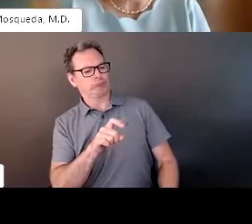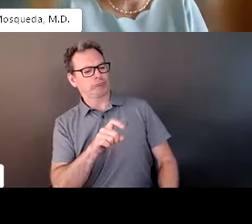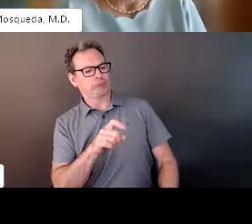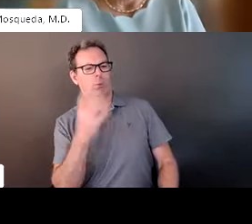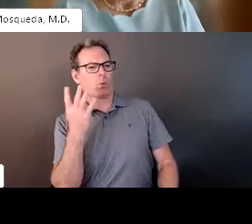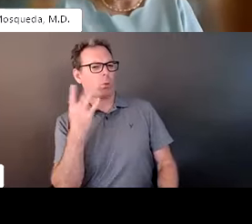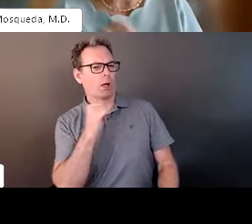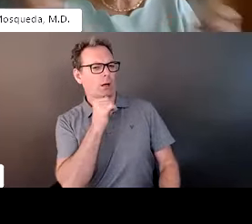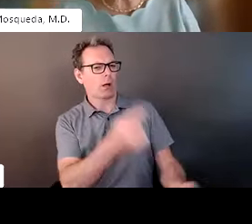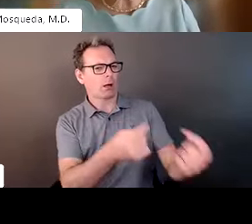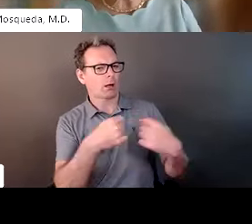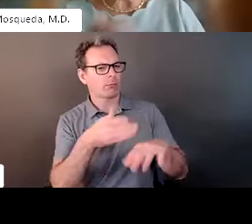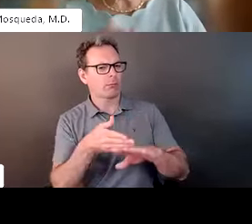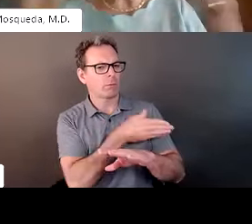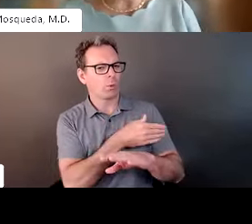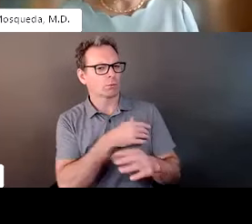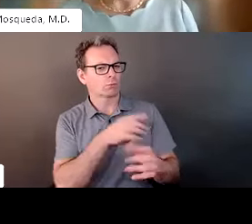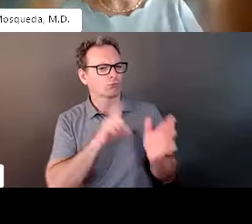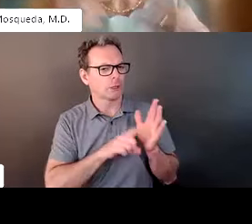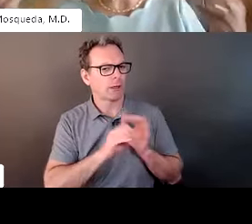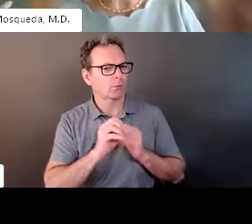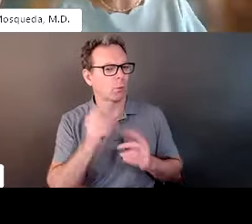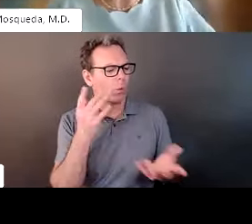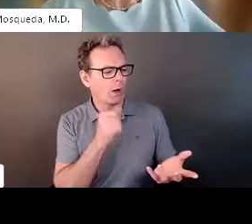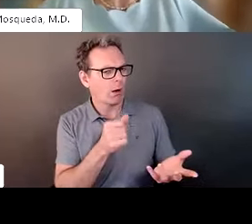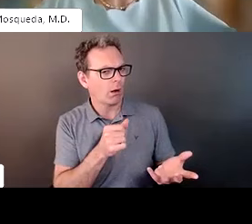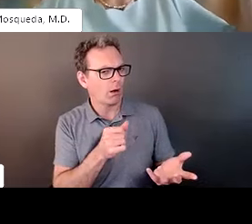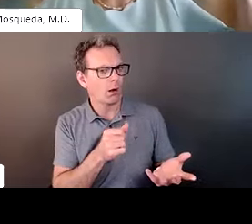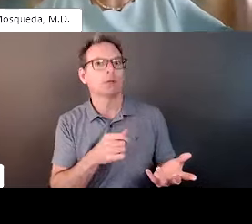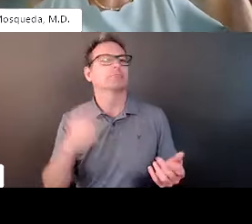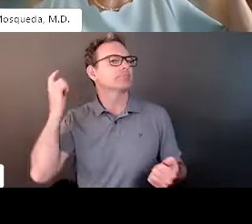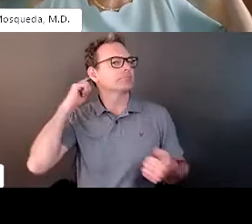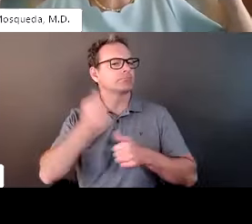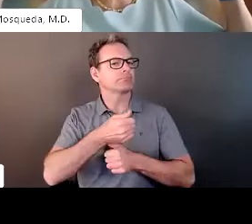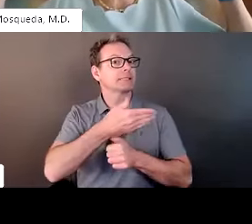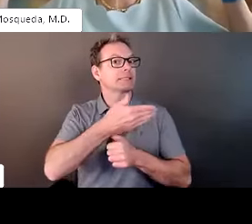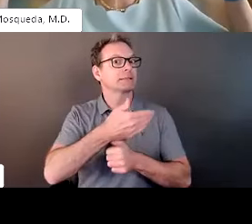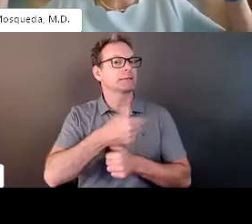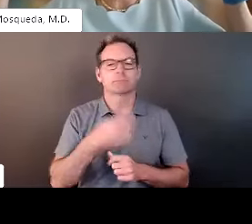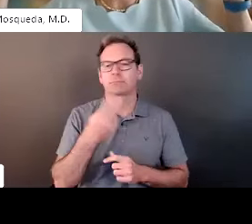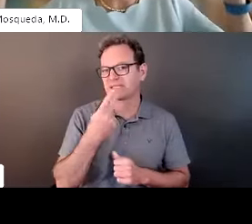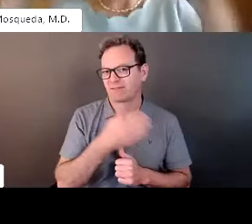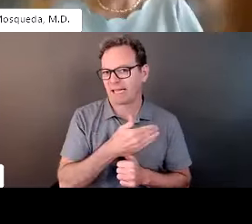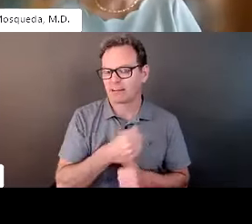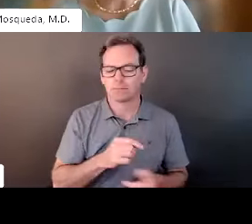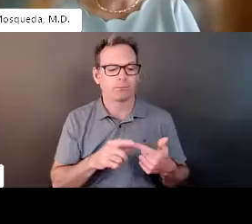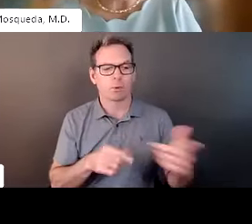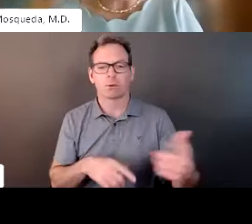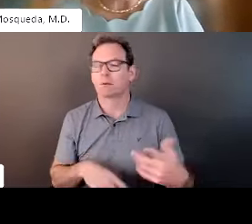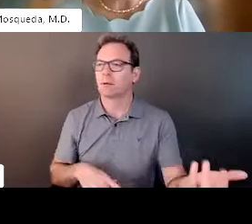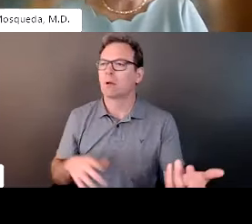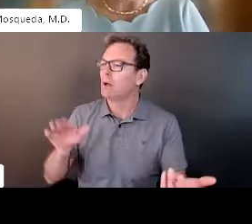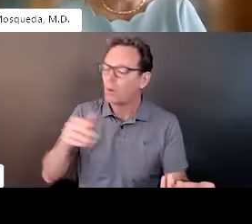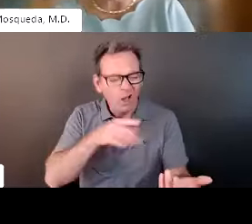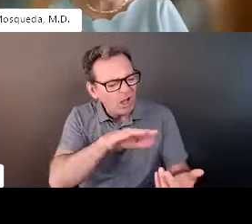seeking care. Are there injuries that just have no explanation? I don't know. I don't know how that happened. And you're looking